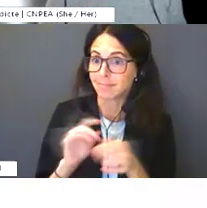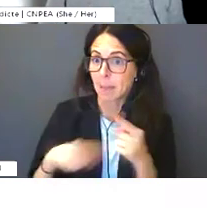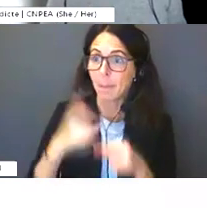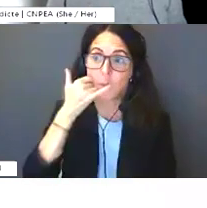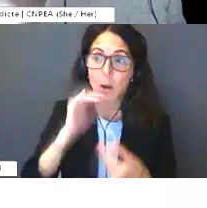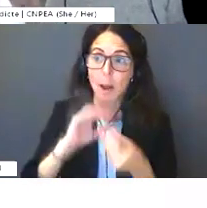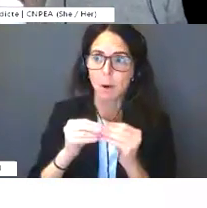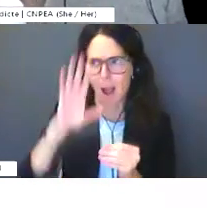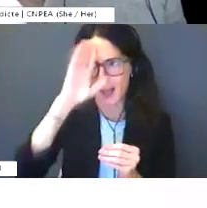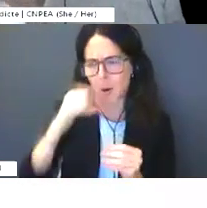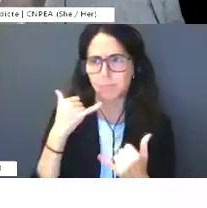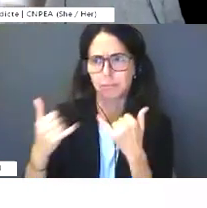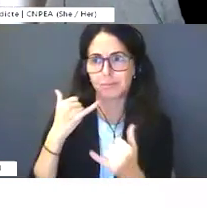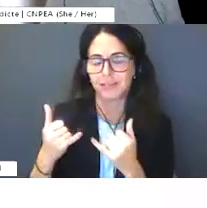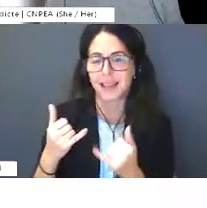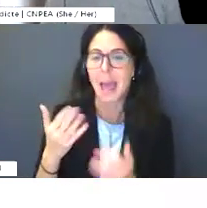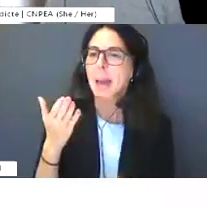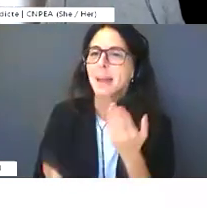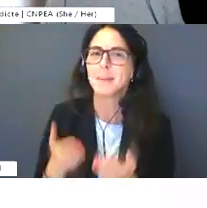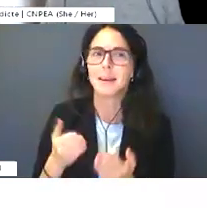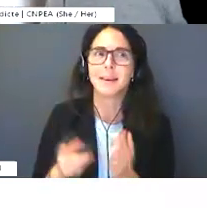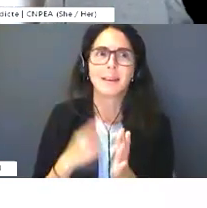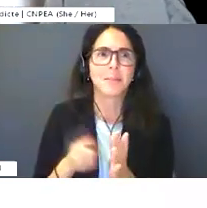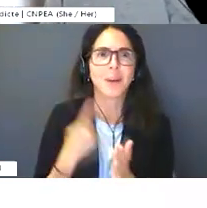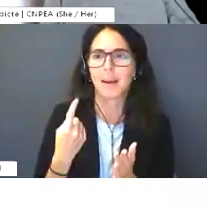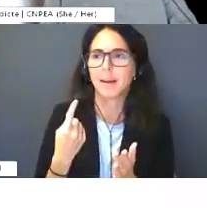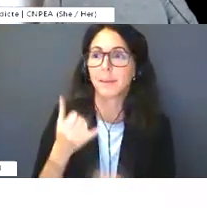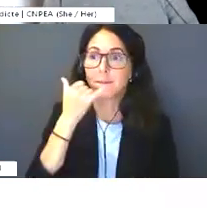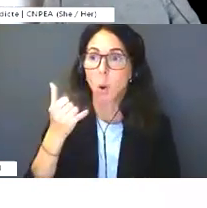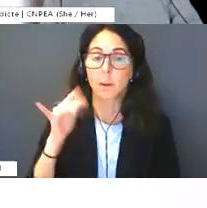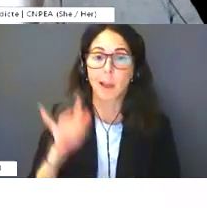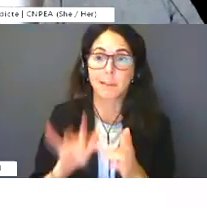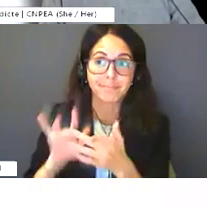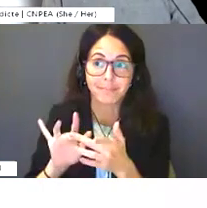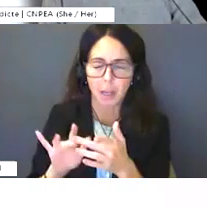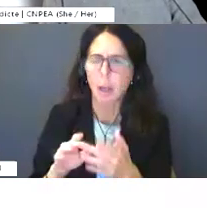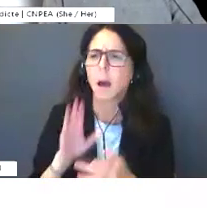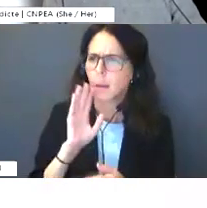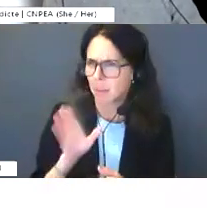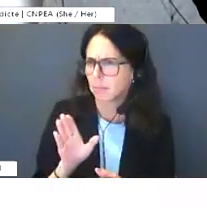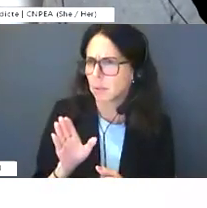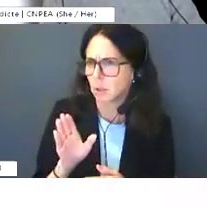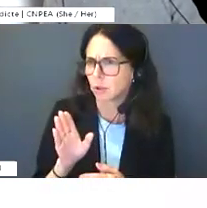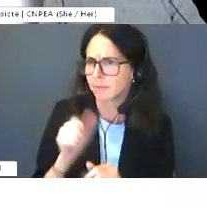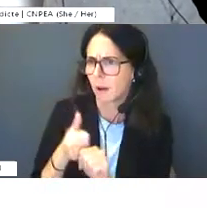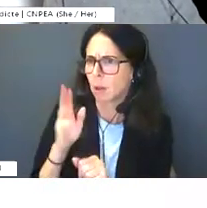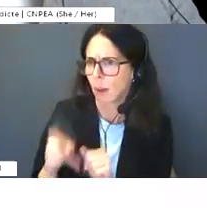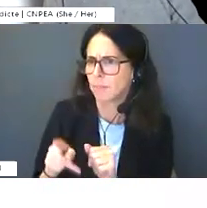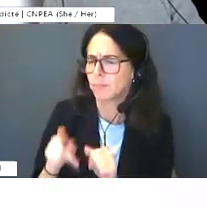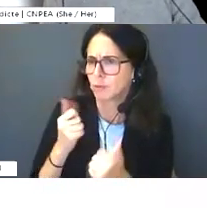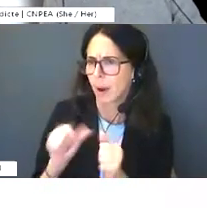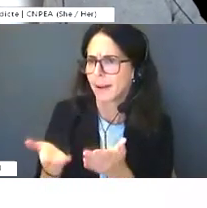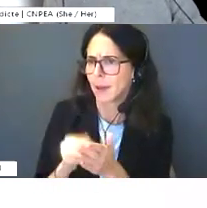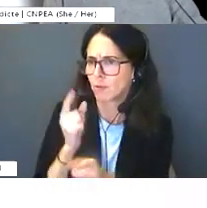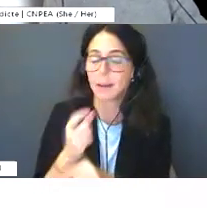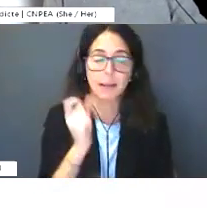lot of calls, and so people might not be able to reach somebody right away, but you will get a call back. That's right. And as I